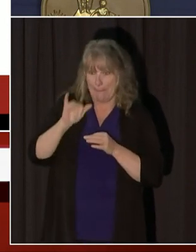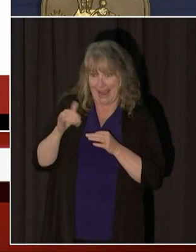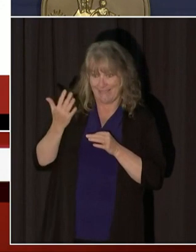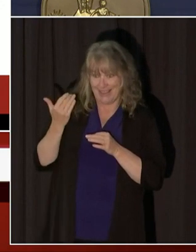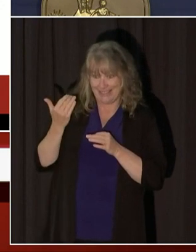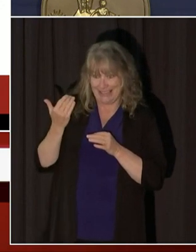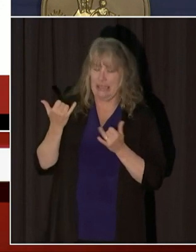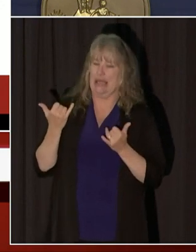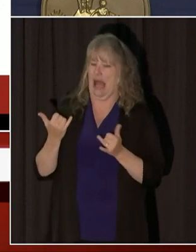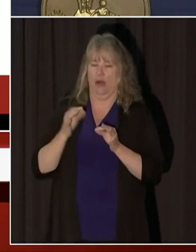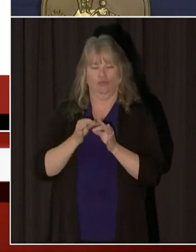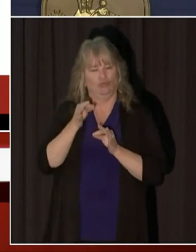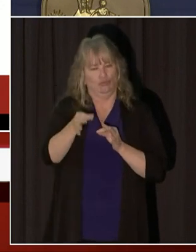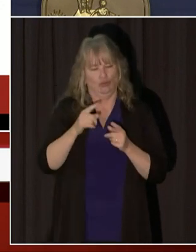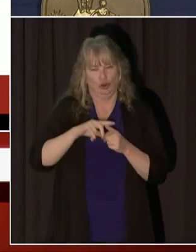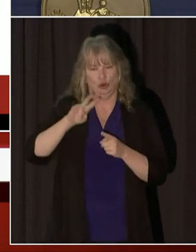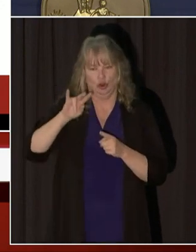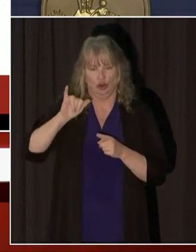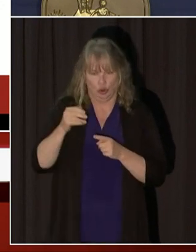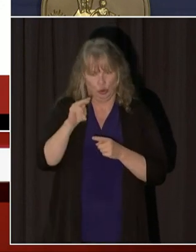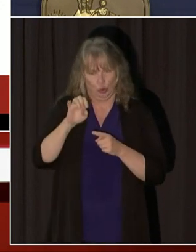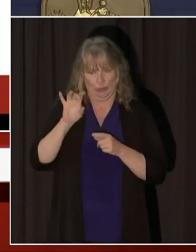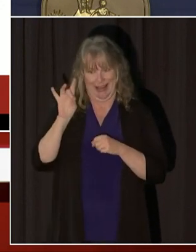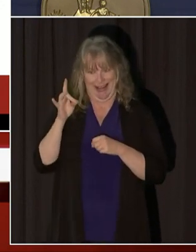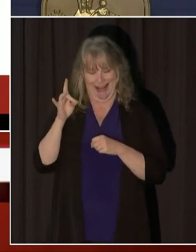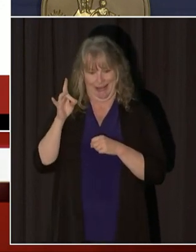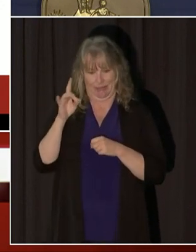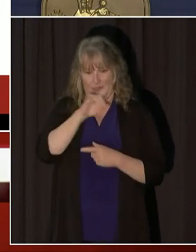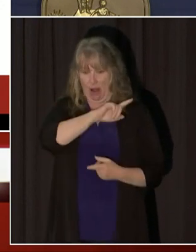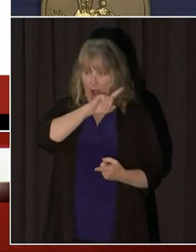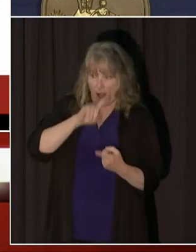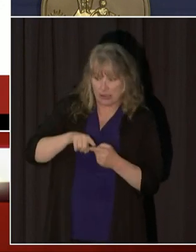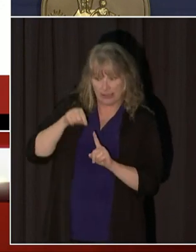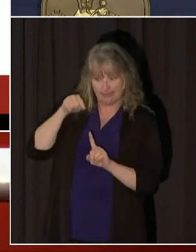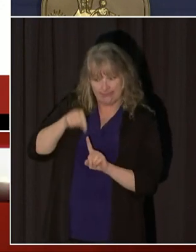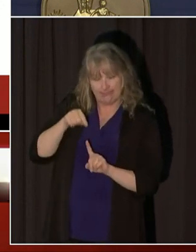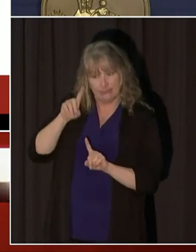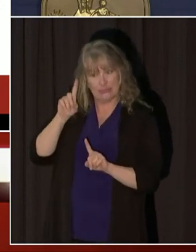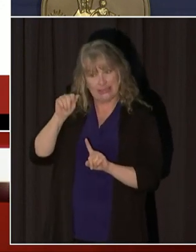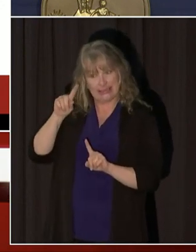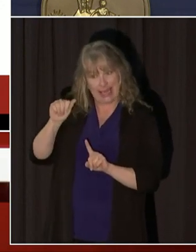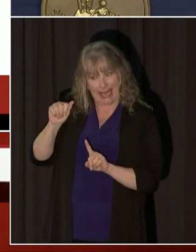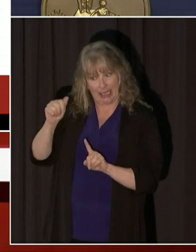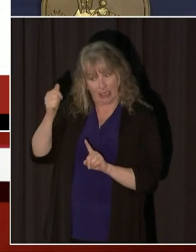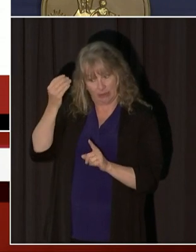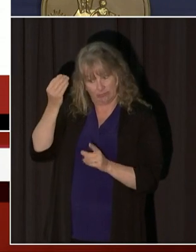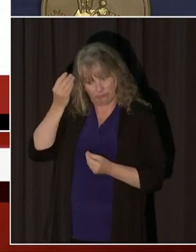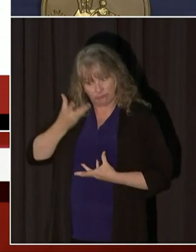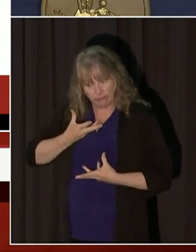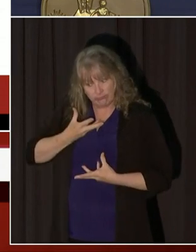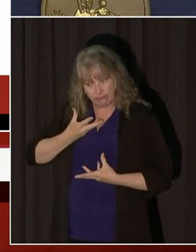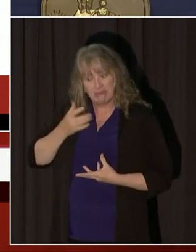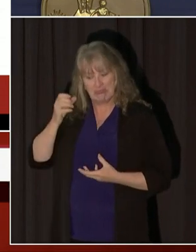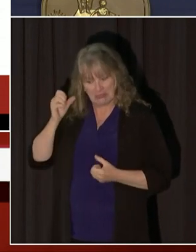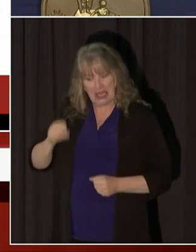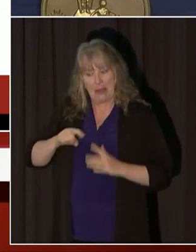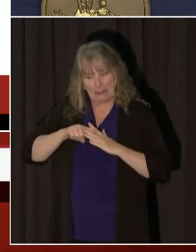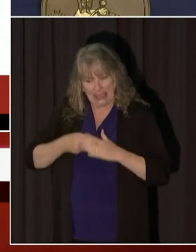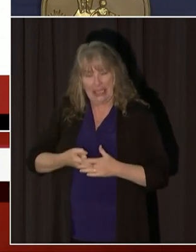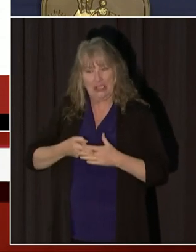June 8th until such time that the data say that we can begin a phased